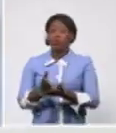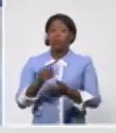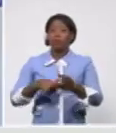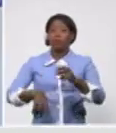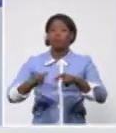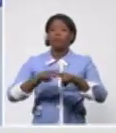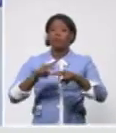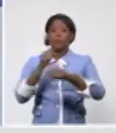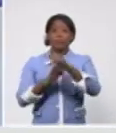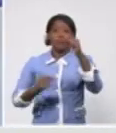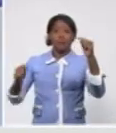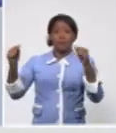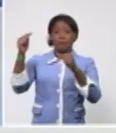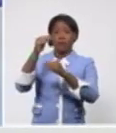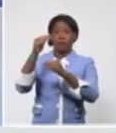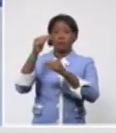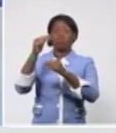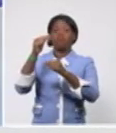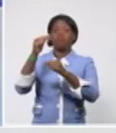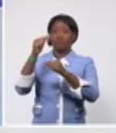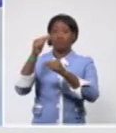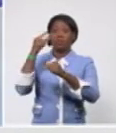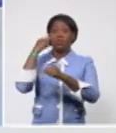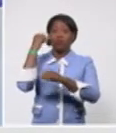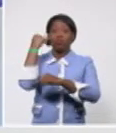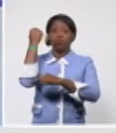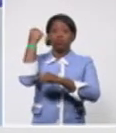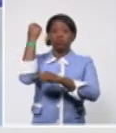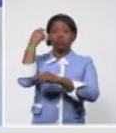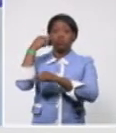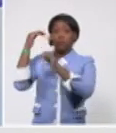22.01, lower than yesterday's figure.